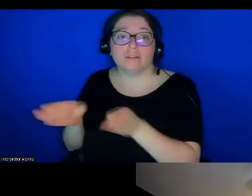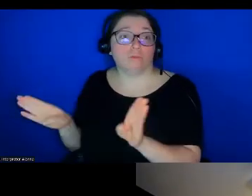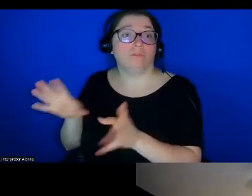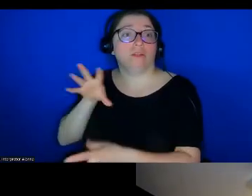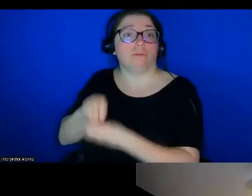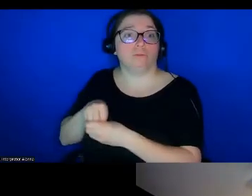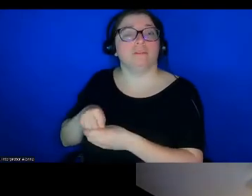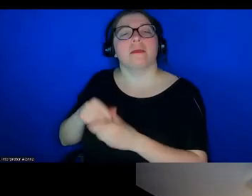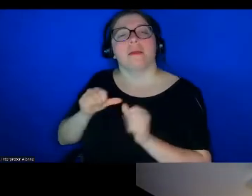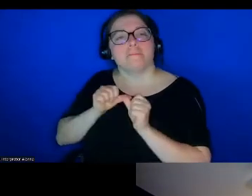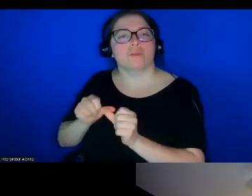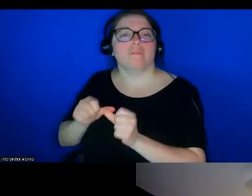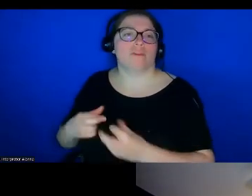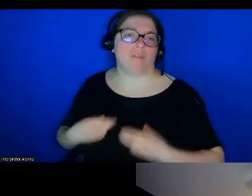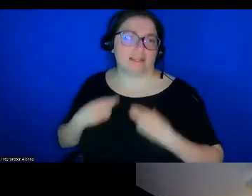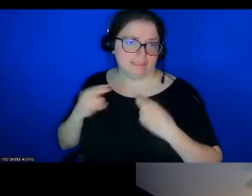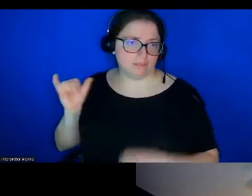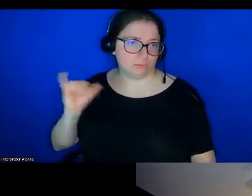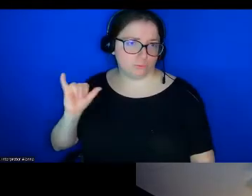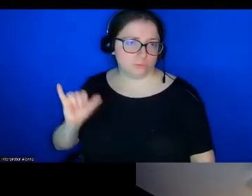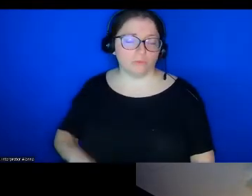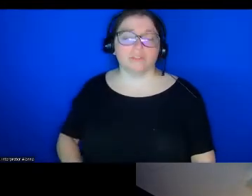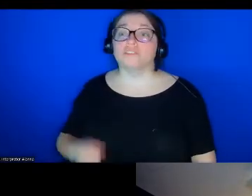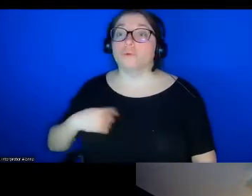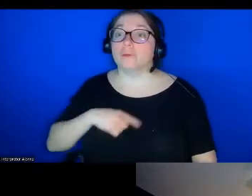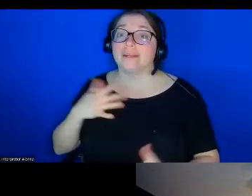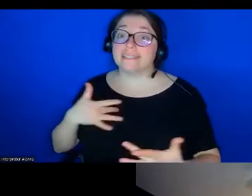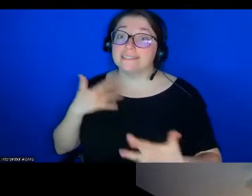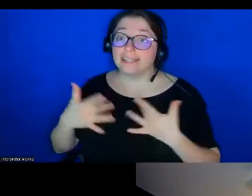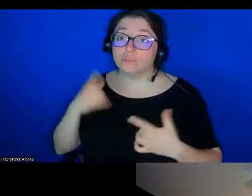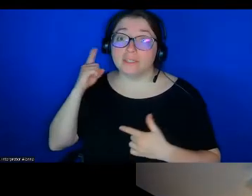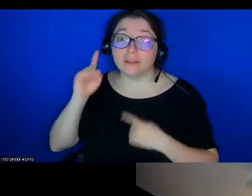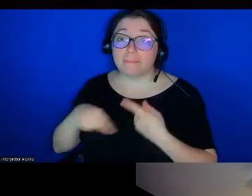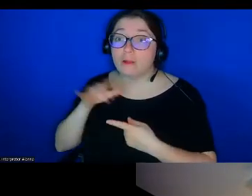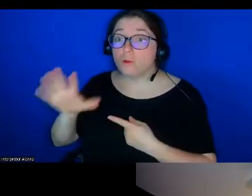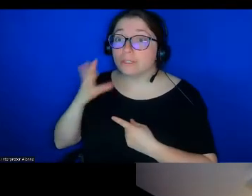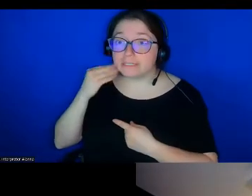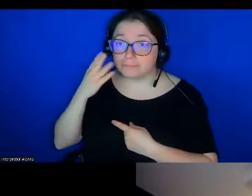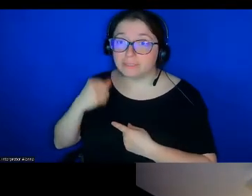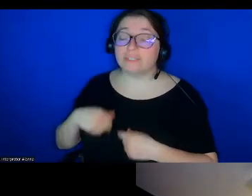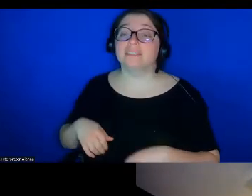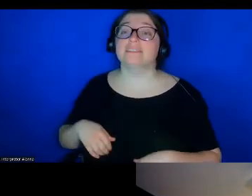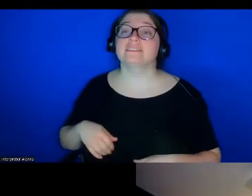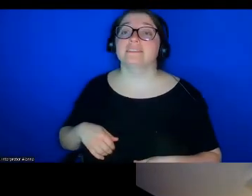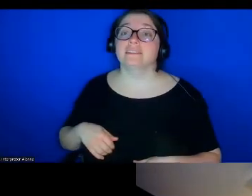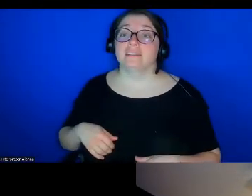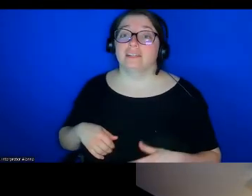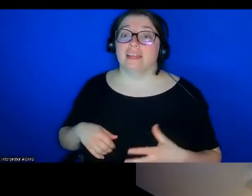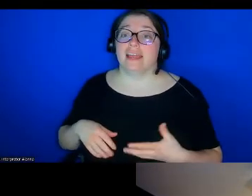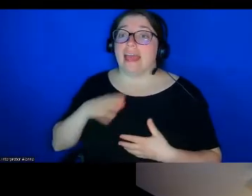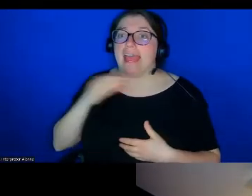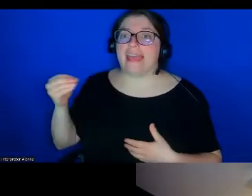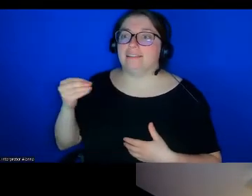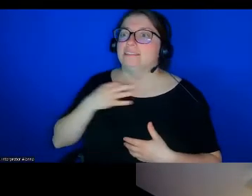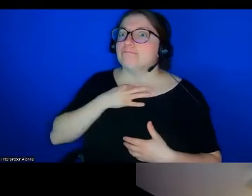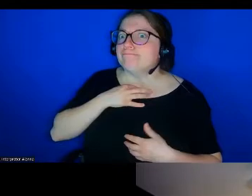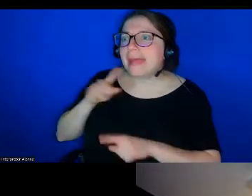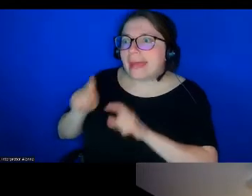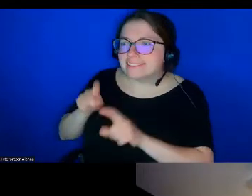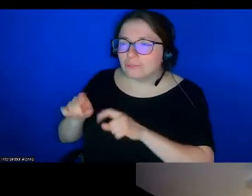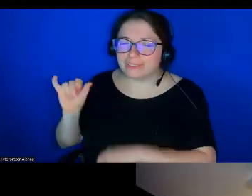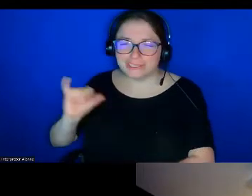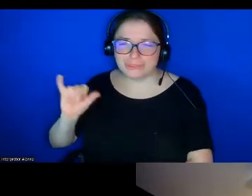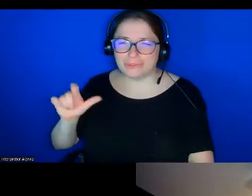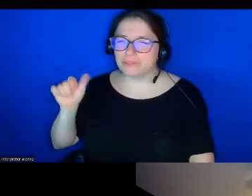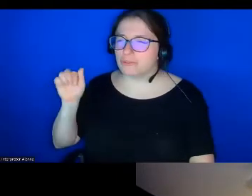um so we're really looking forward to hearing about her experience implementing this and asking some questions as well so Laura